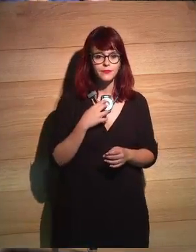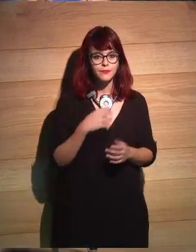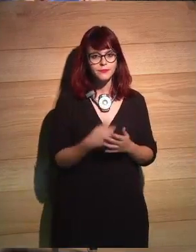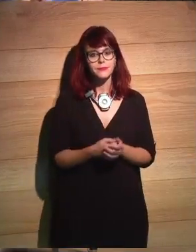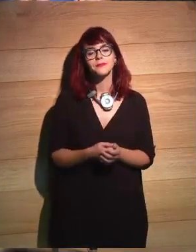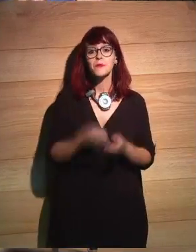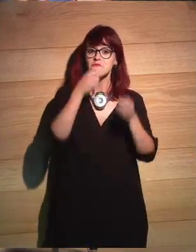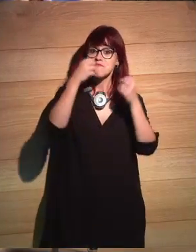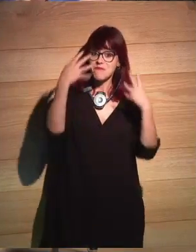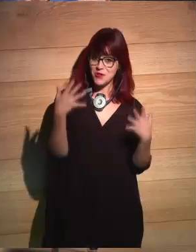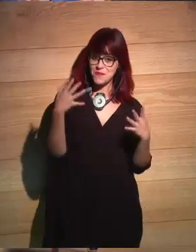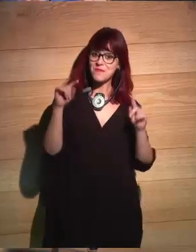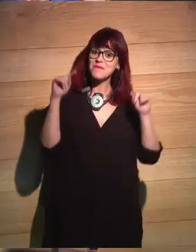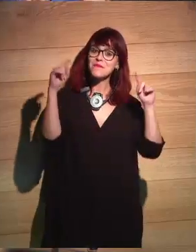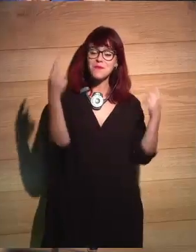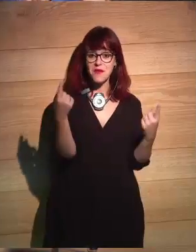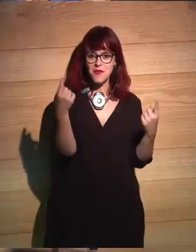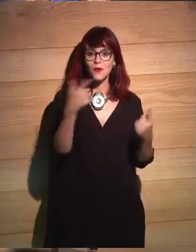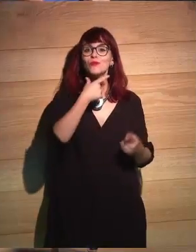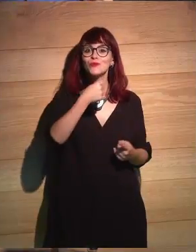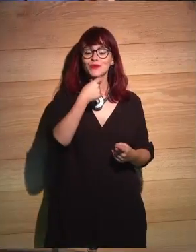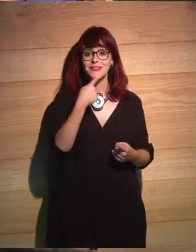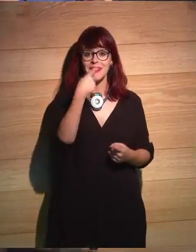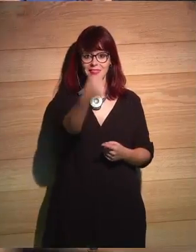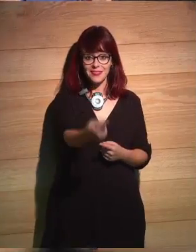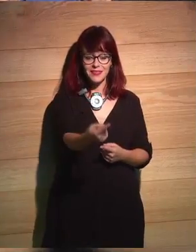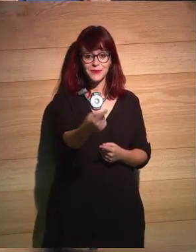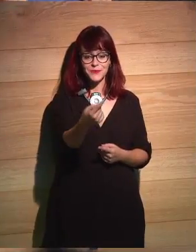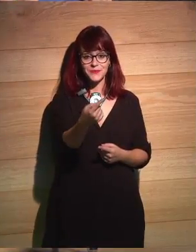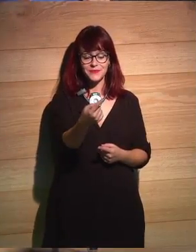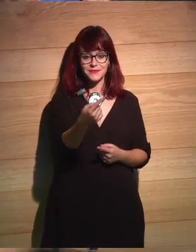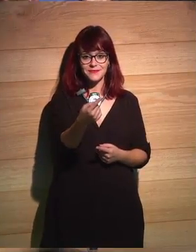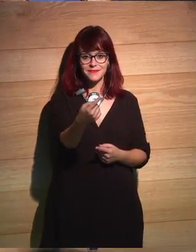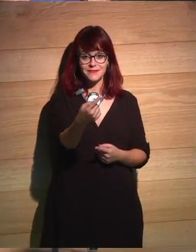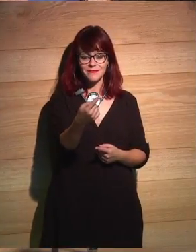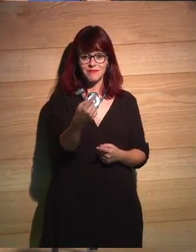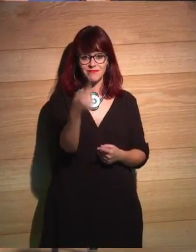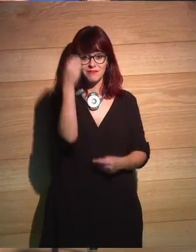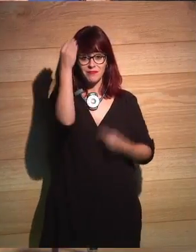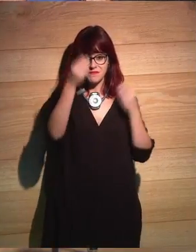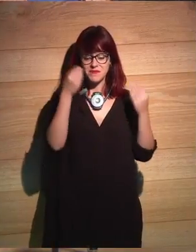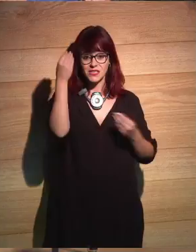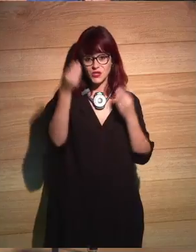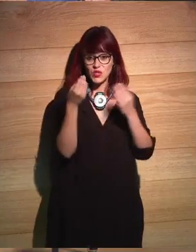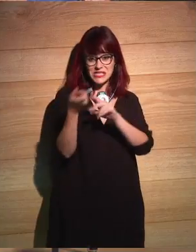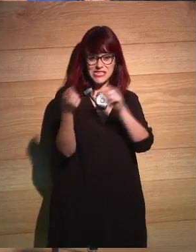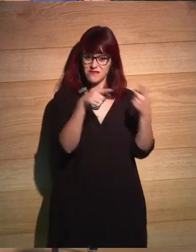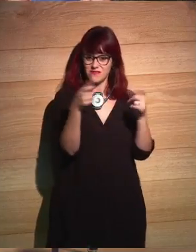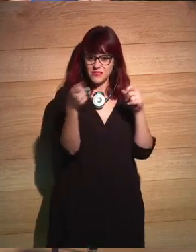First of all, I would like to say that I think it's a lot of similarities between